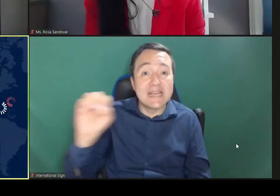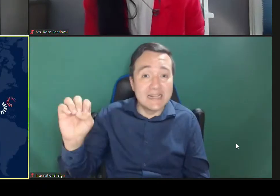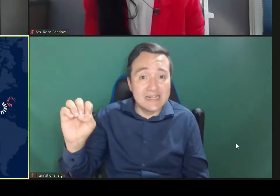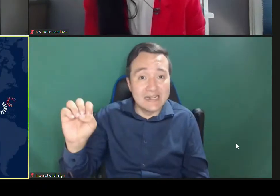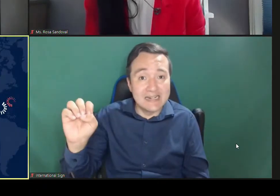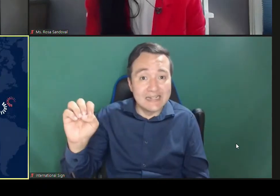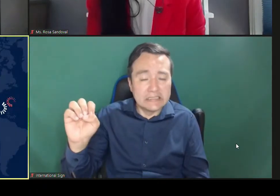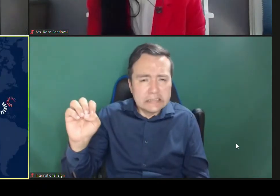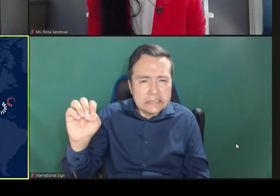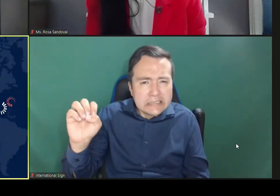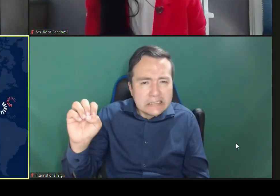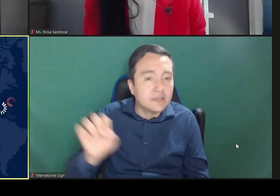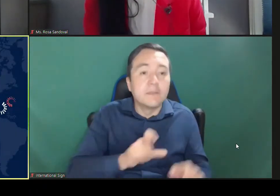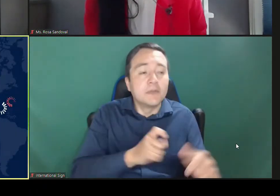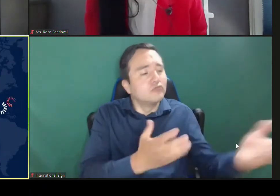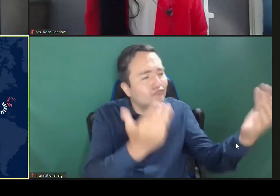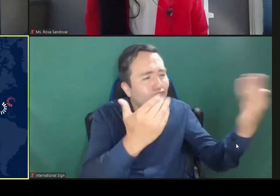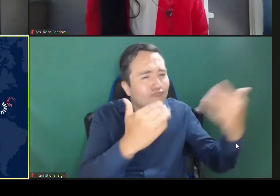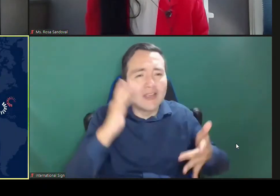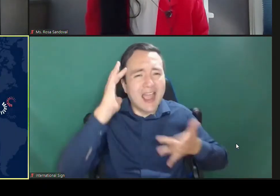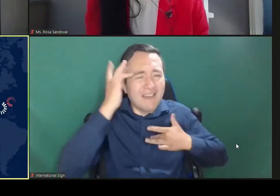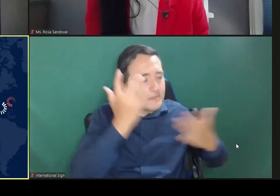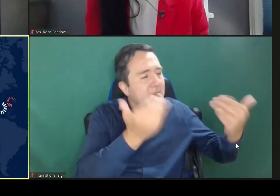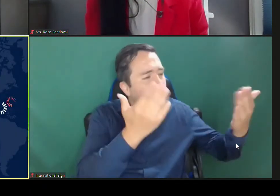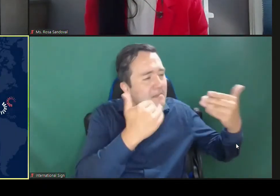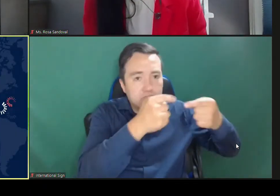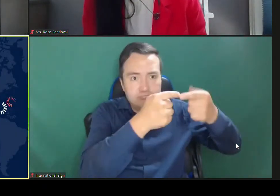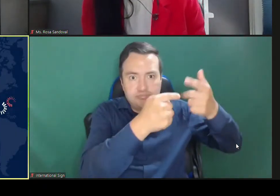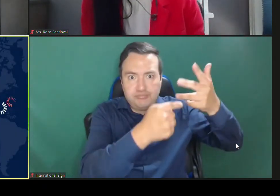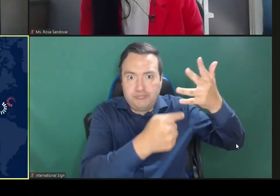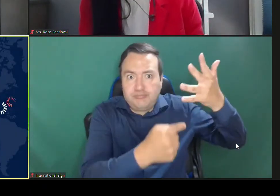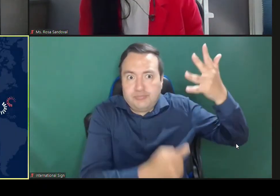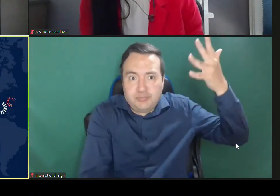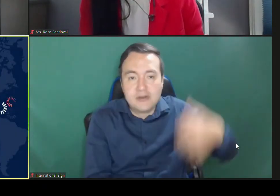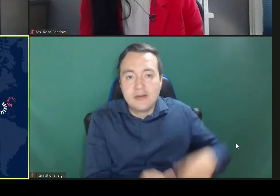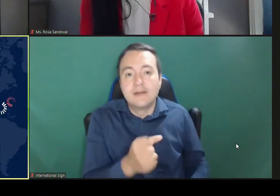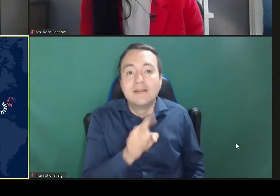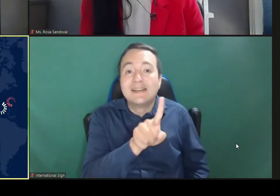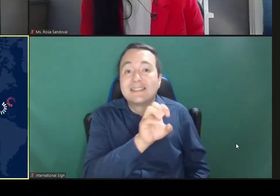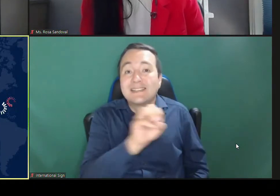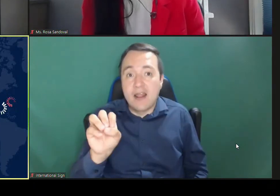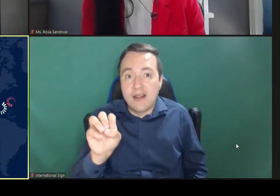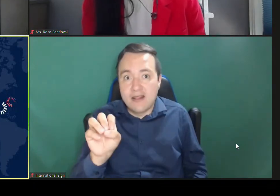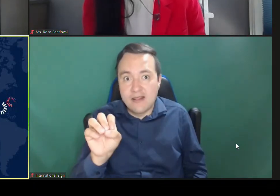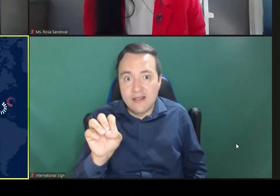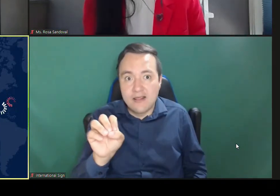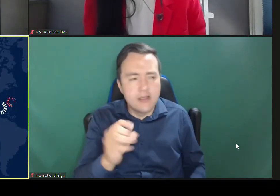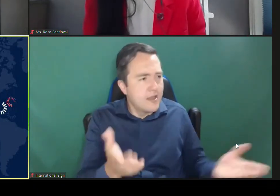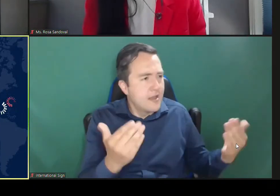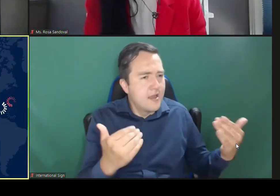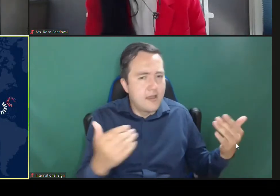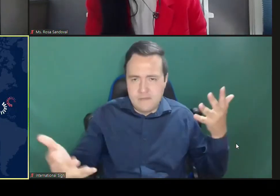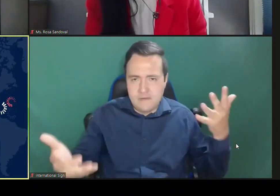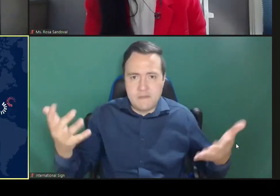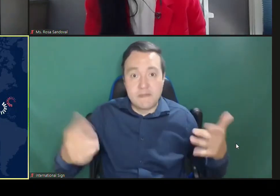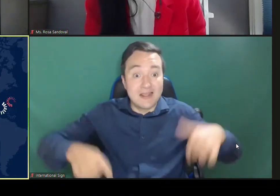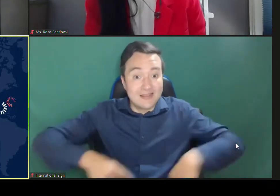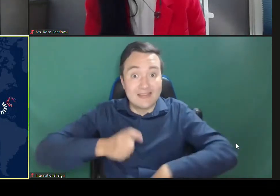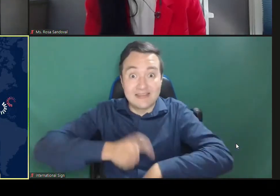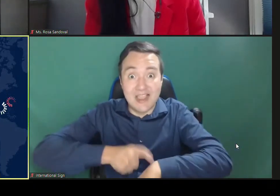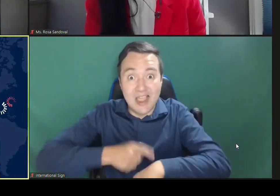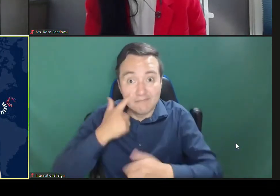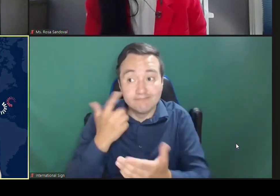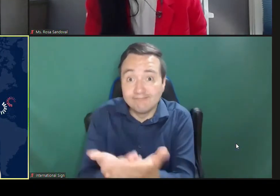who are affected by these diseases, and 100 people attend. So this moment in time